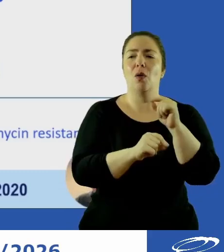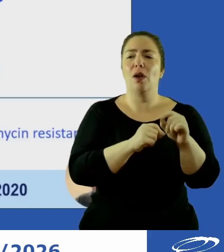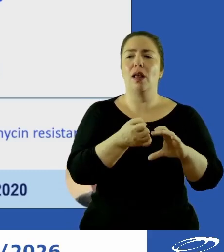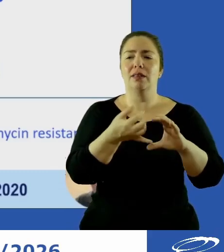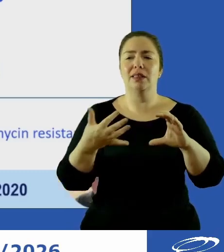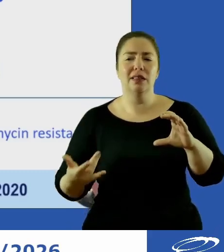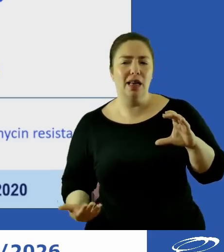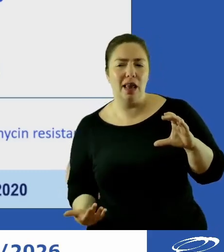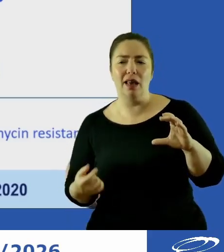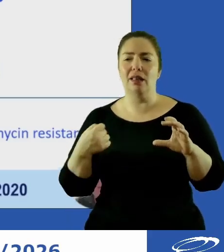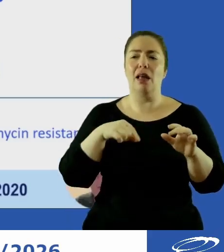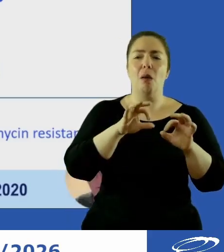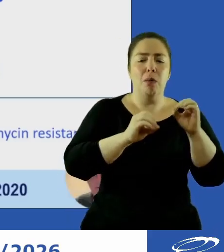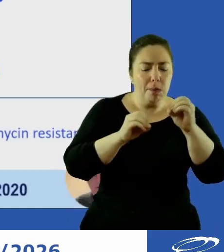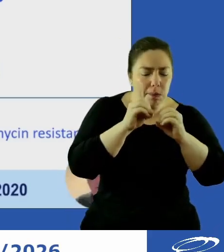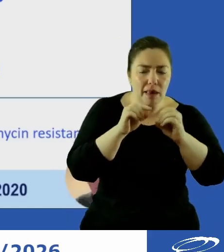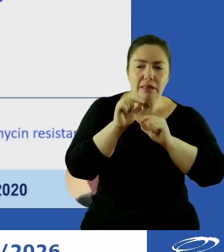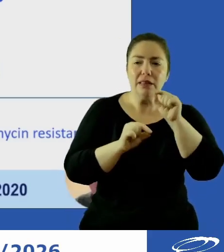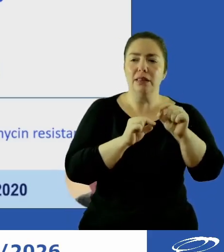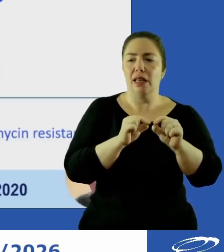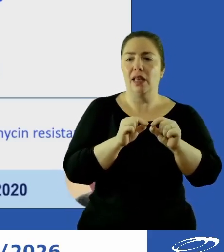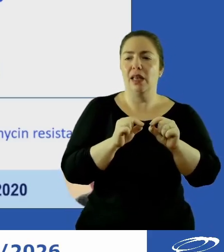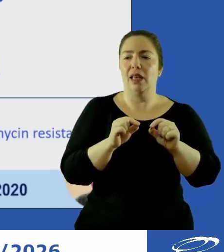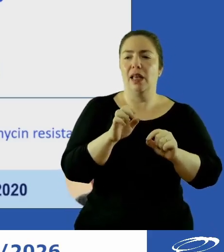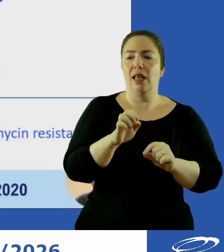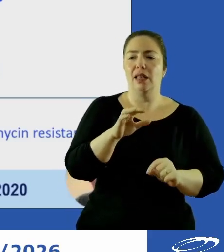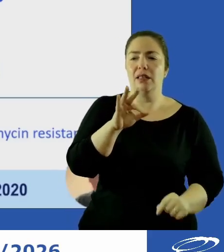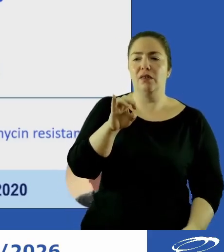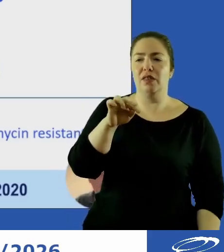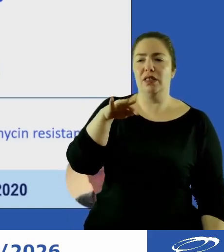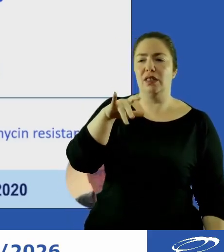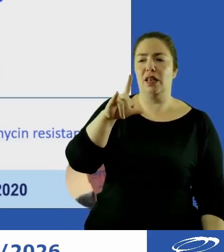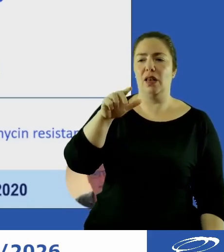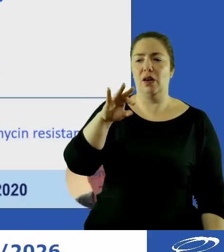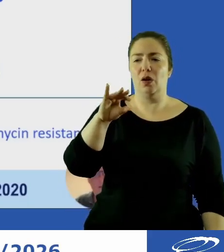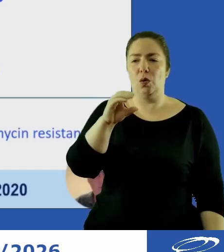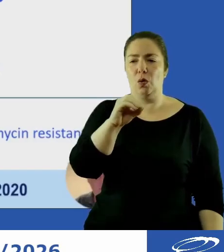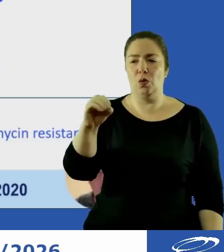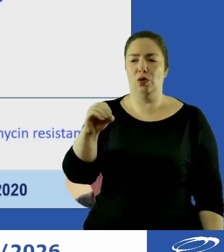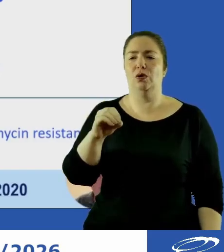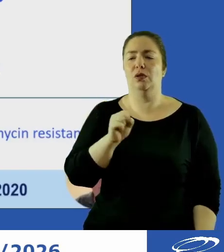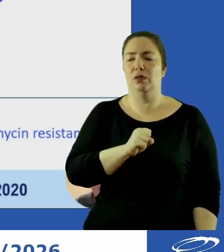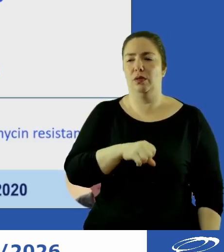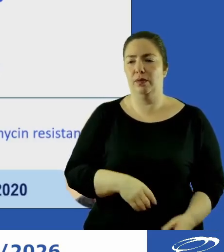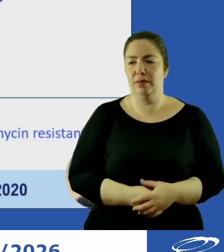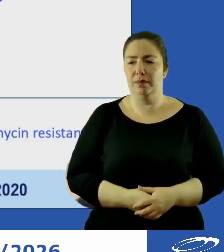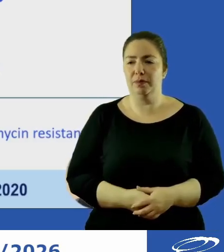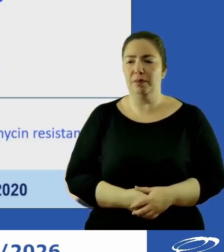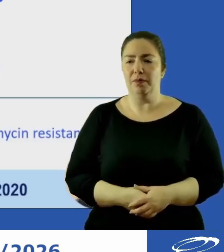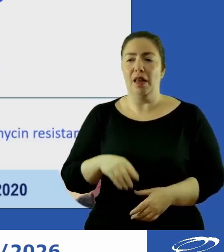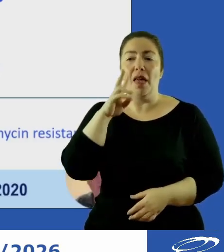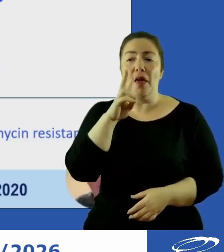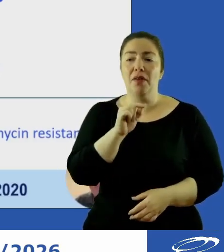of MIC for staphylococci or enterococci, what we observe is that both drugs are significantly